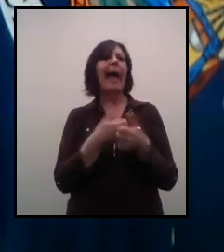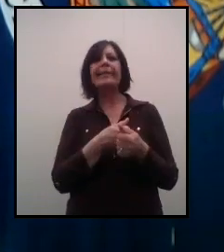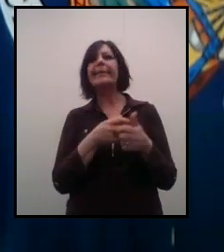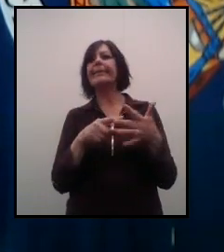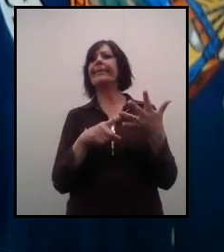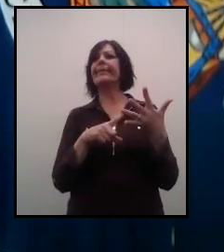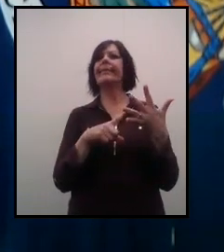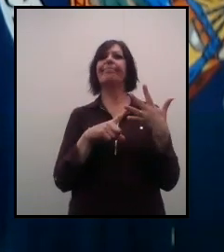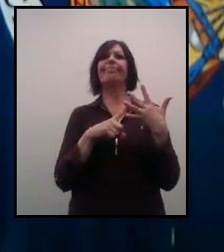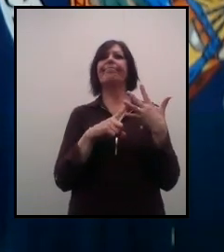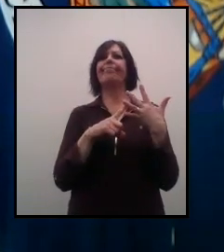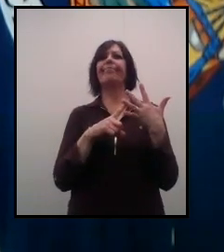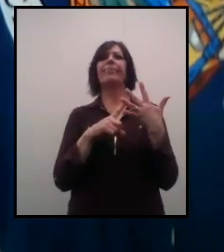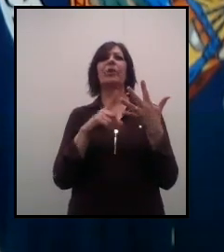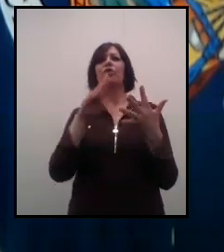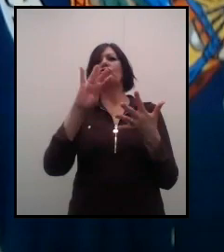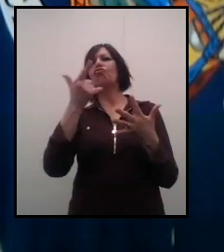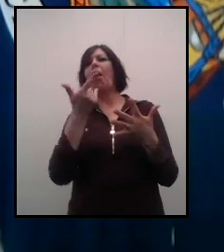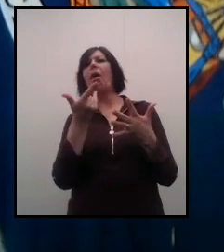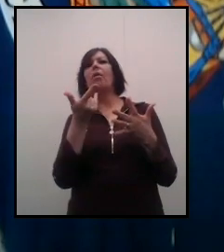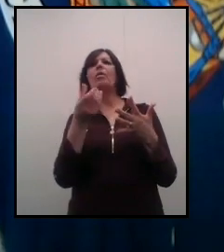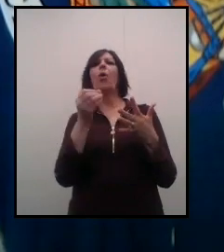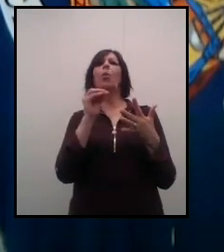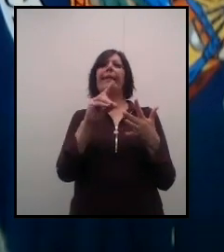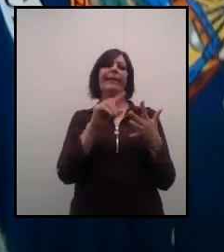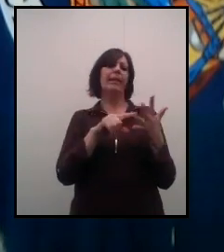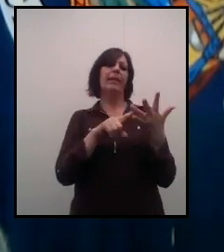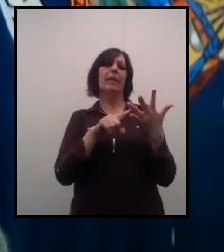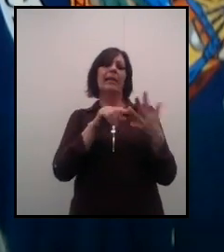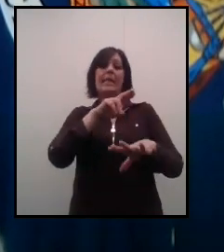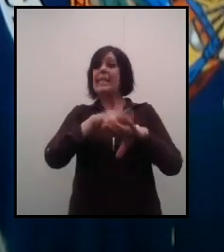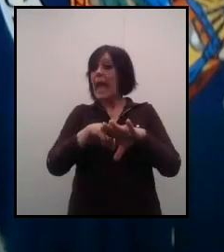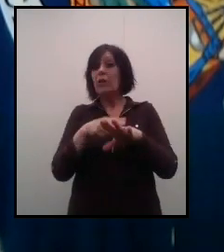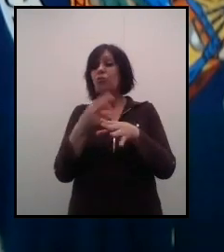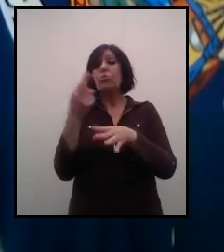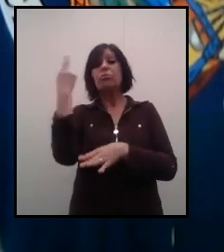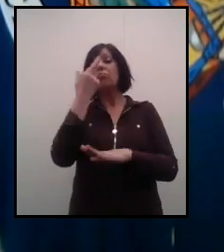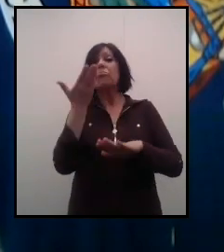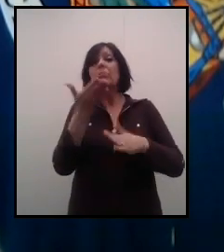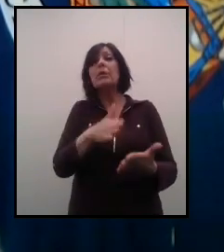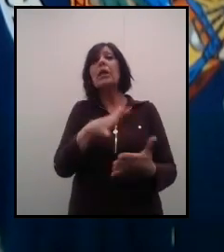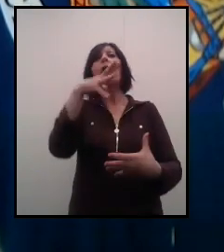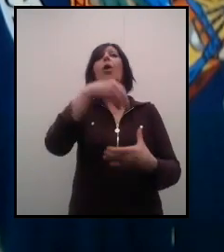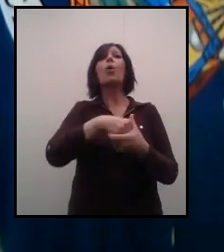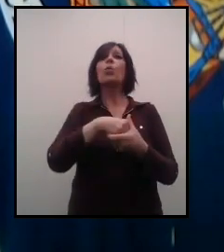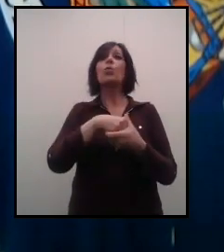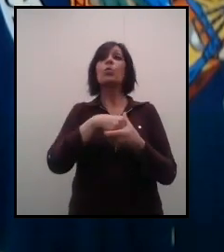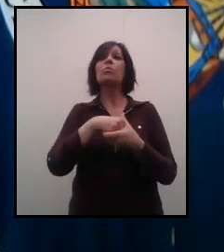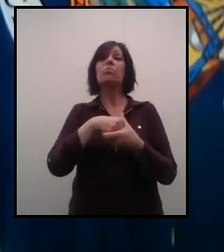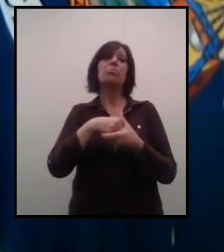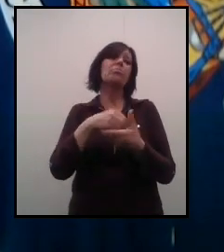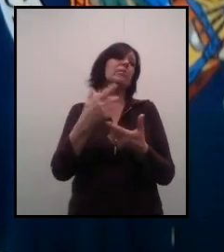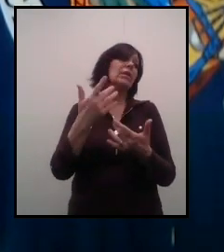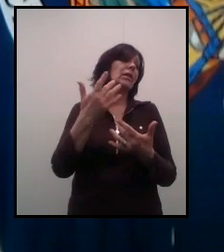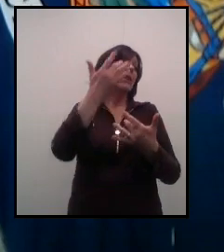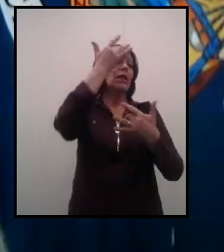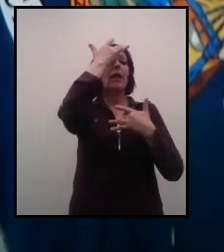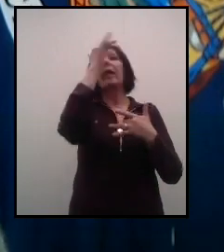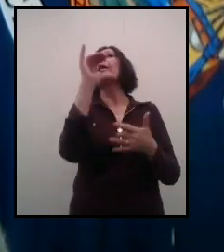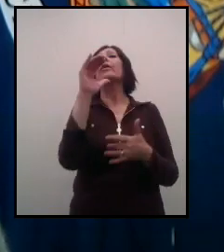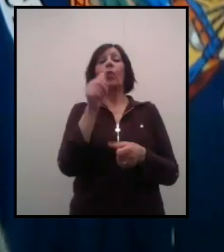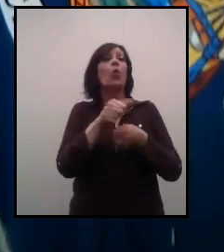accidents, drug overdoses, natural causes of death, which would include causes from infectious diseases